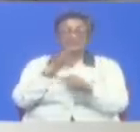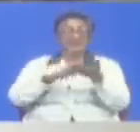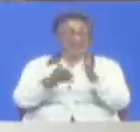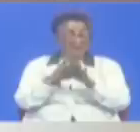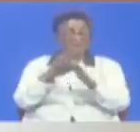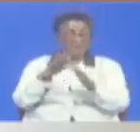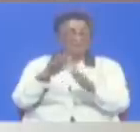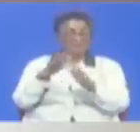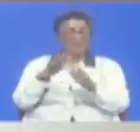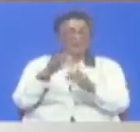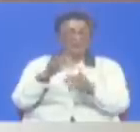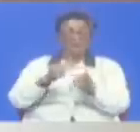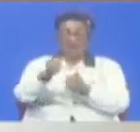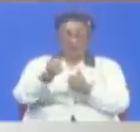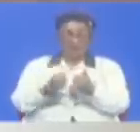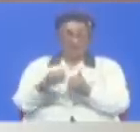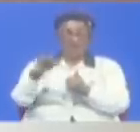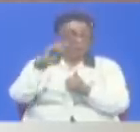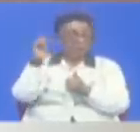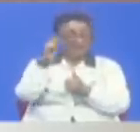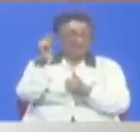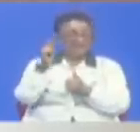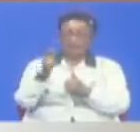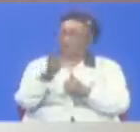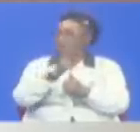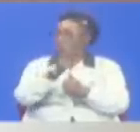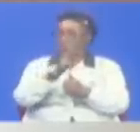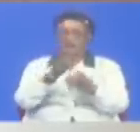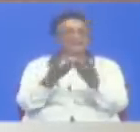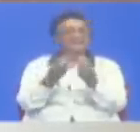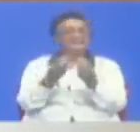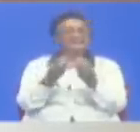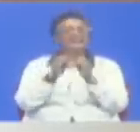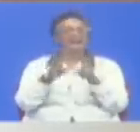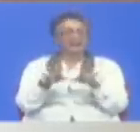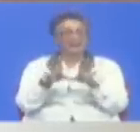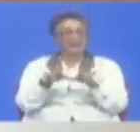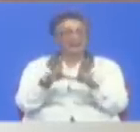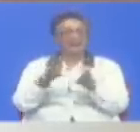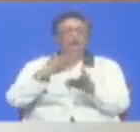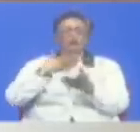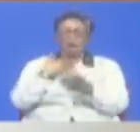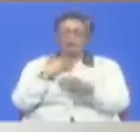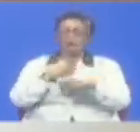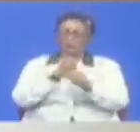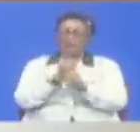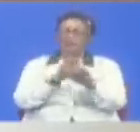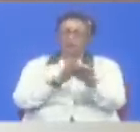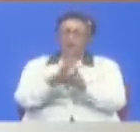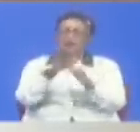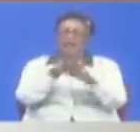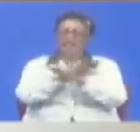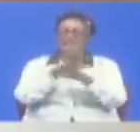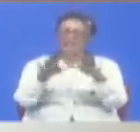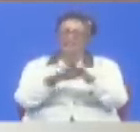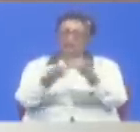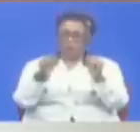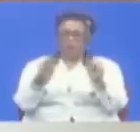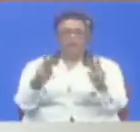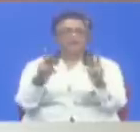ngumu. You wanted to make sure everything worked right. Sometimes you had a bump and you